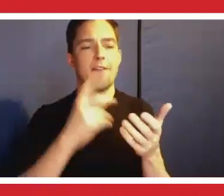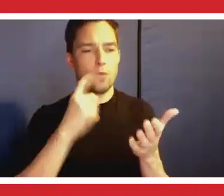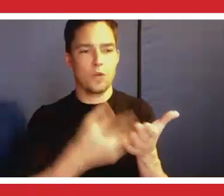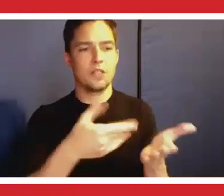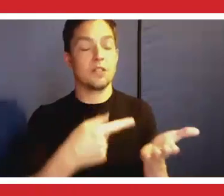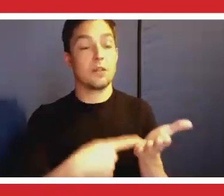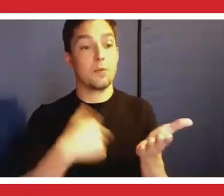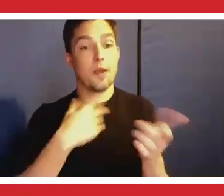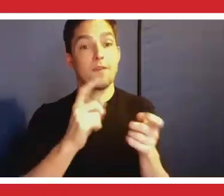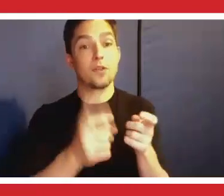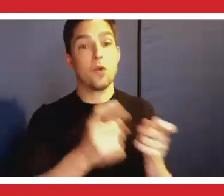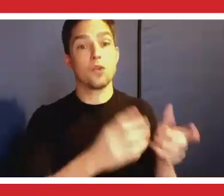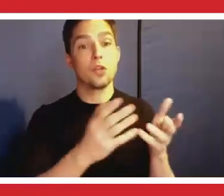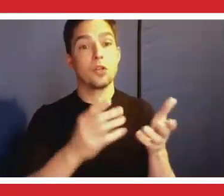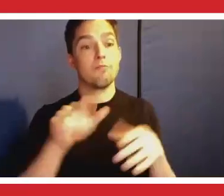donors funding